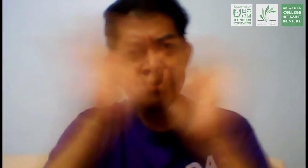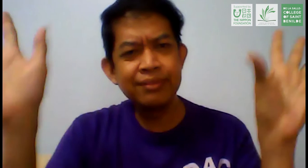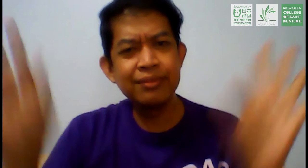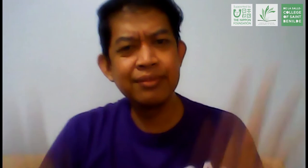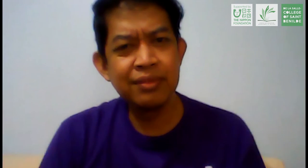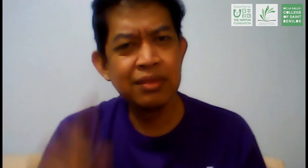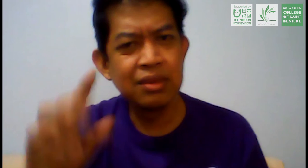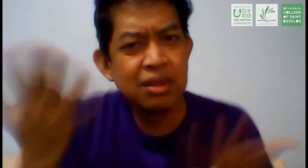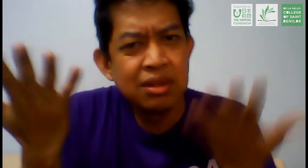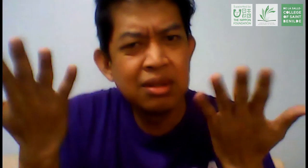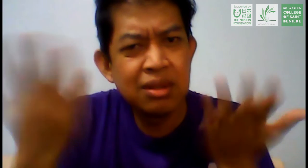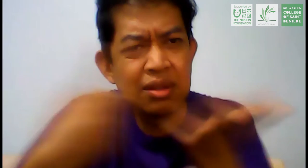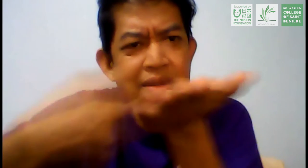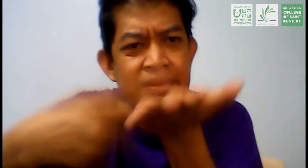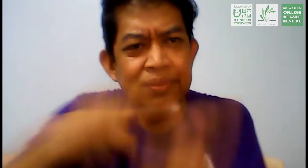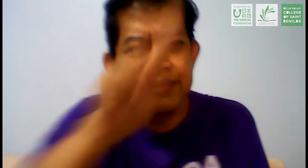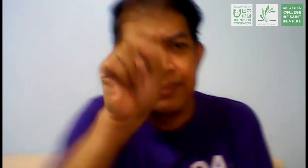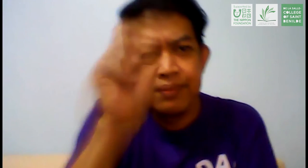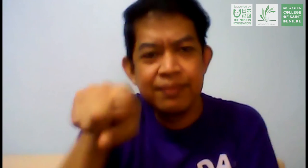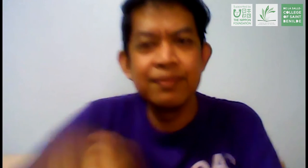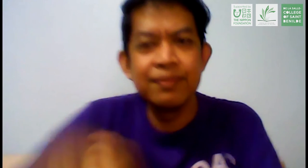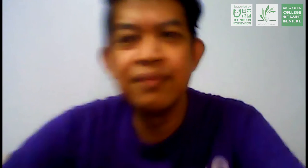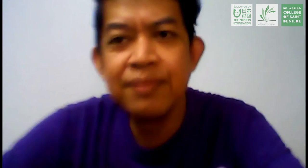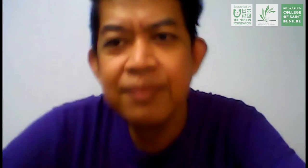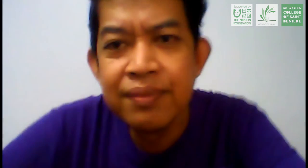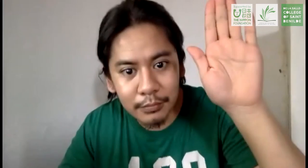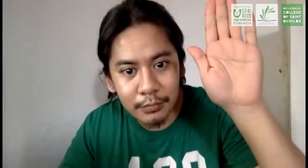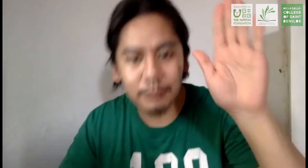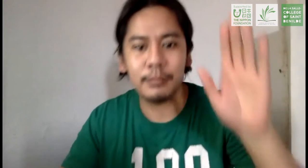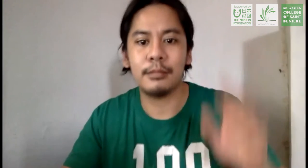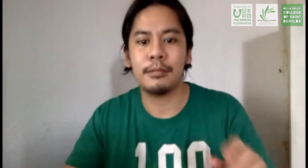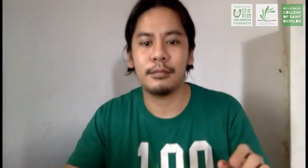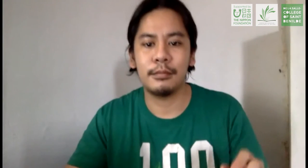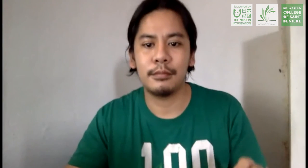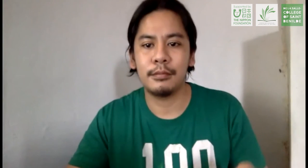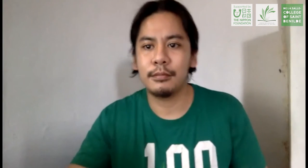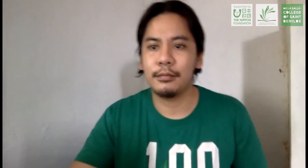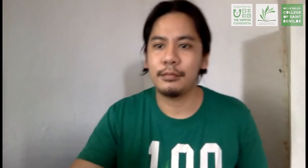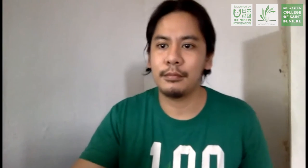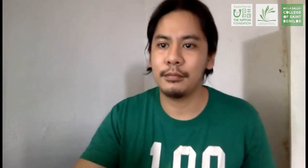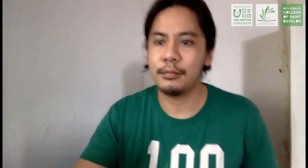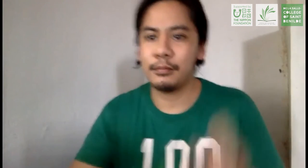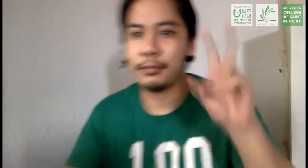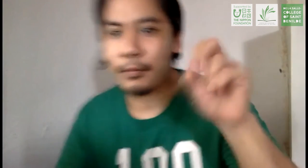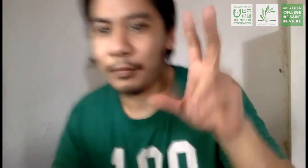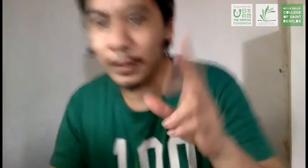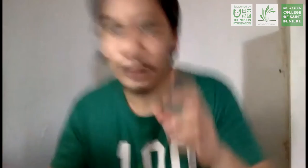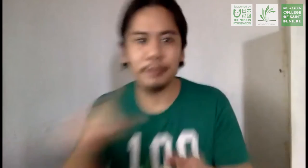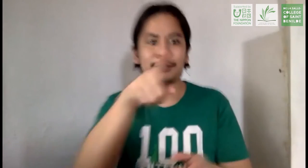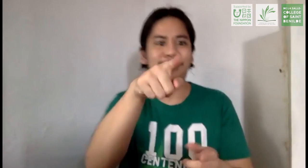I'm just wanting to clarify, how come we're not using that for pen and pencil?